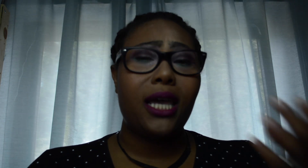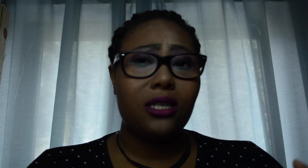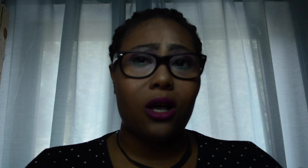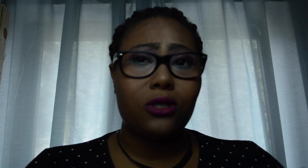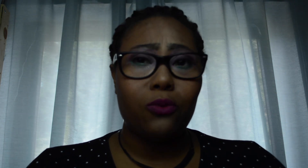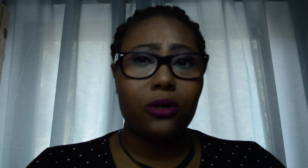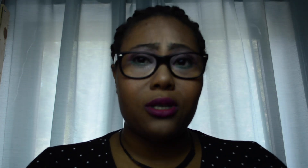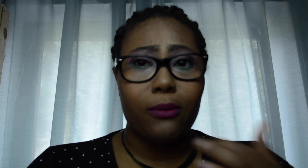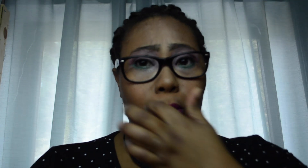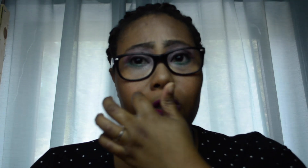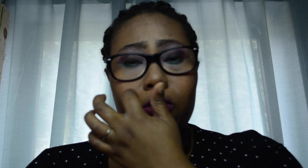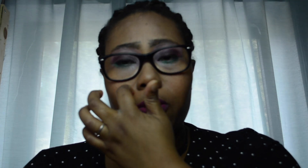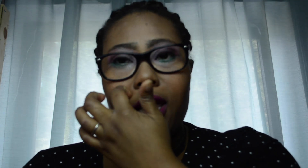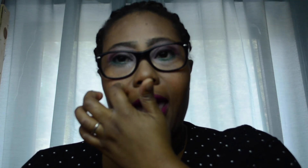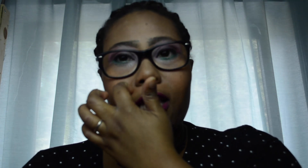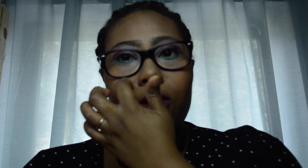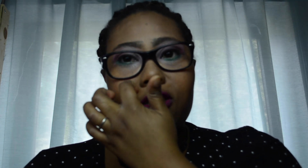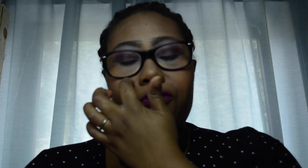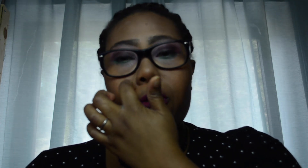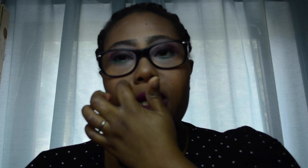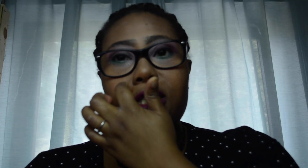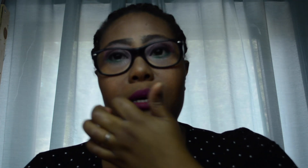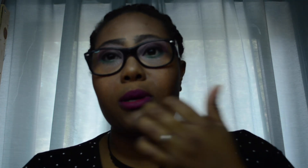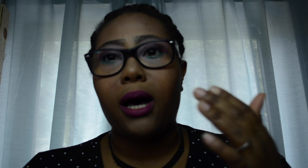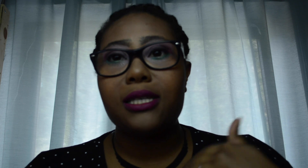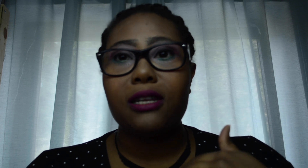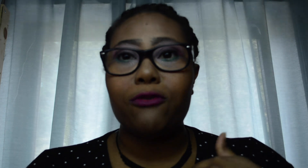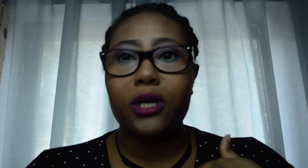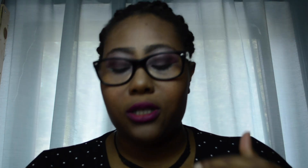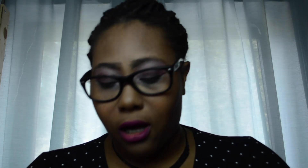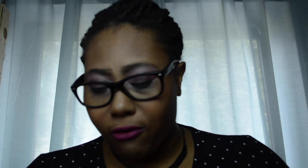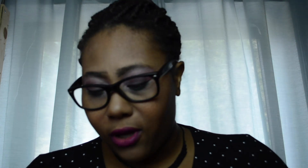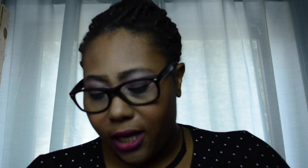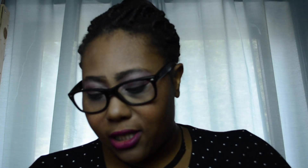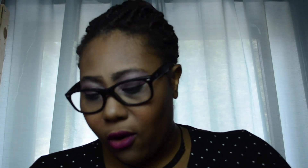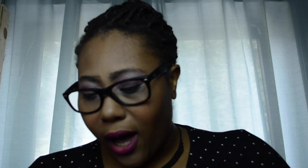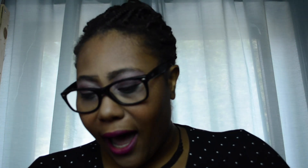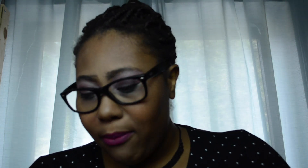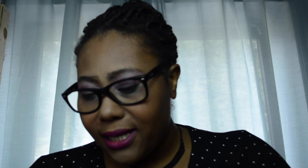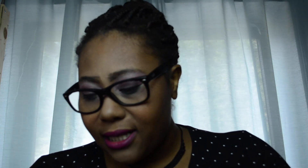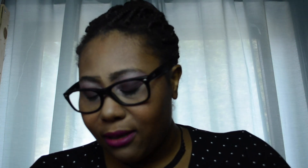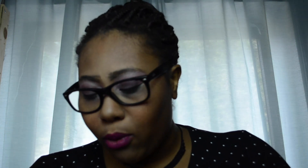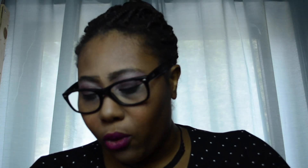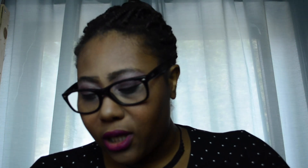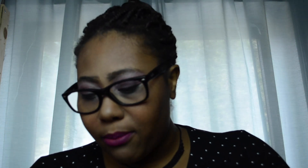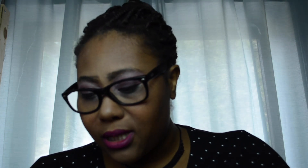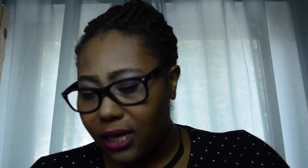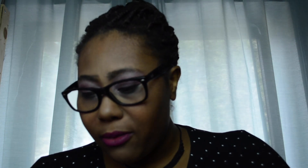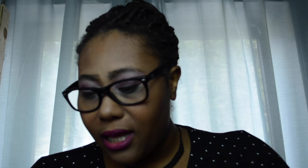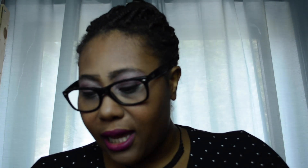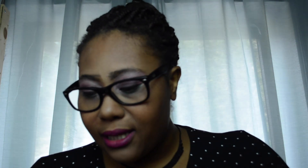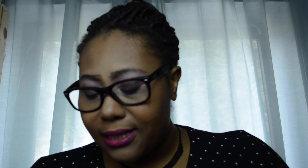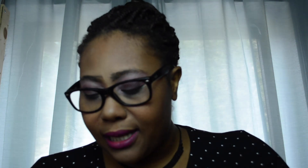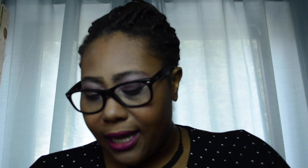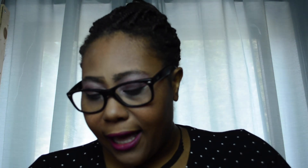to take the salty words of the multitude and transform it into something positive for yourself. So I basically pulled up